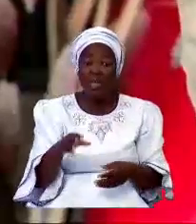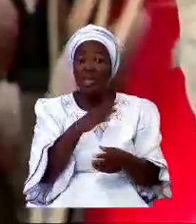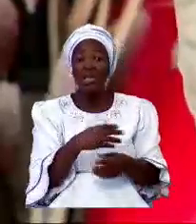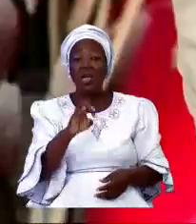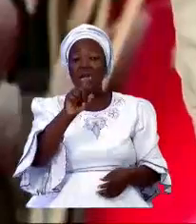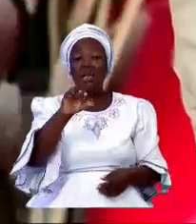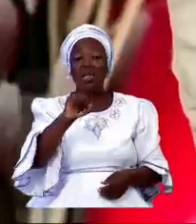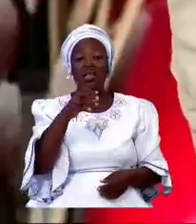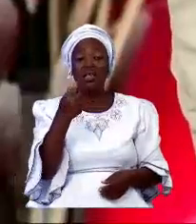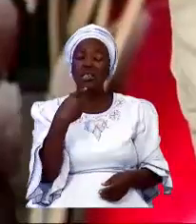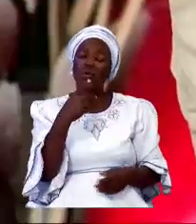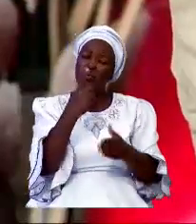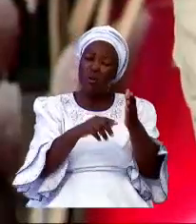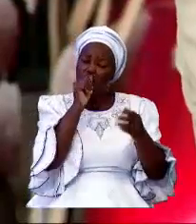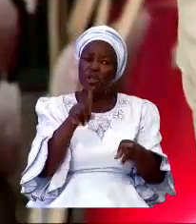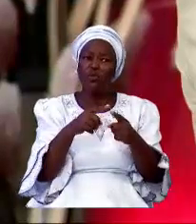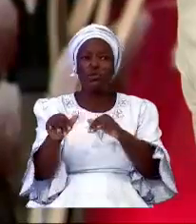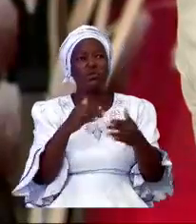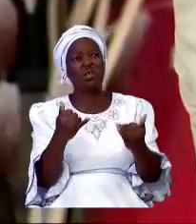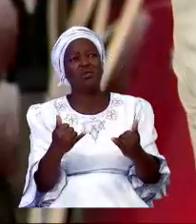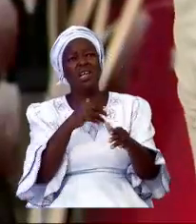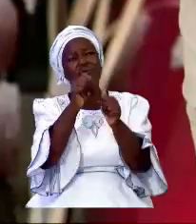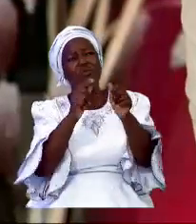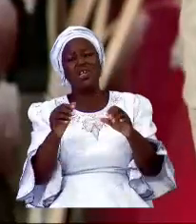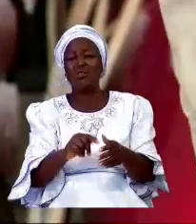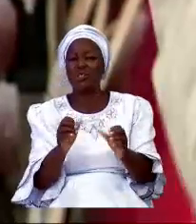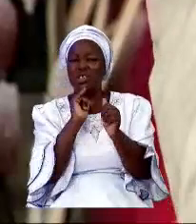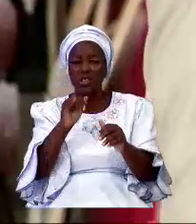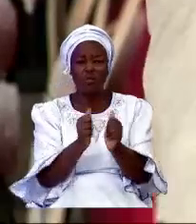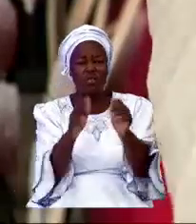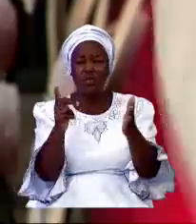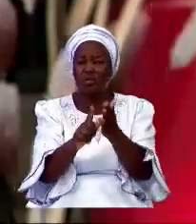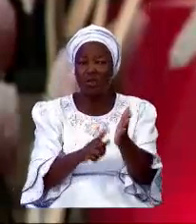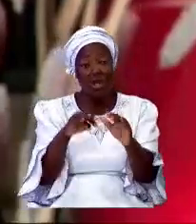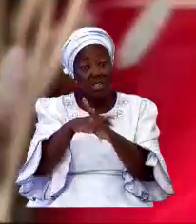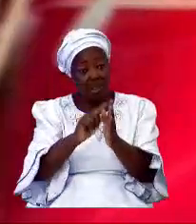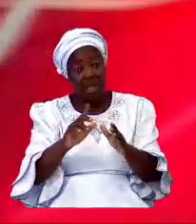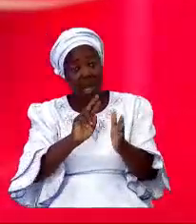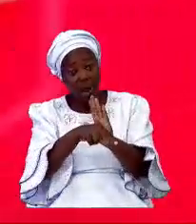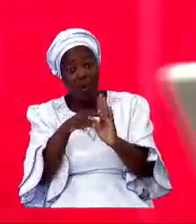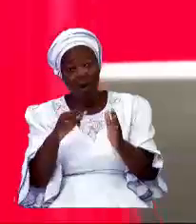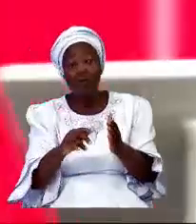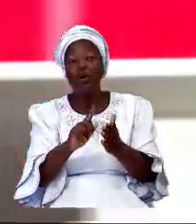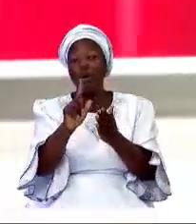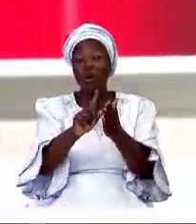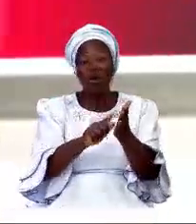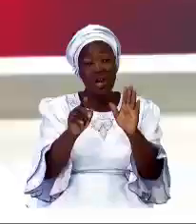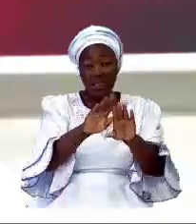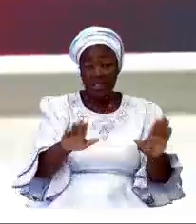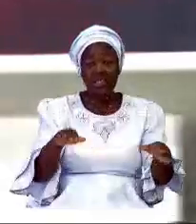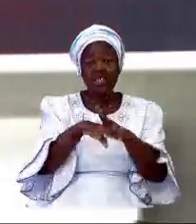Elijah said, what am I going to do? The whole place is lawless. In the hour